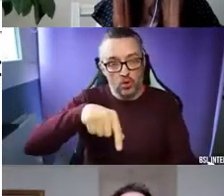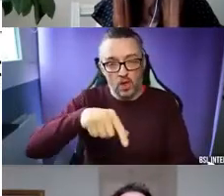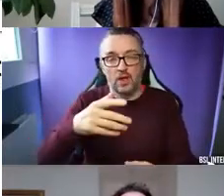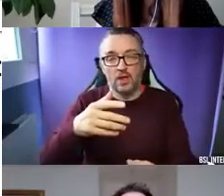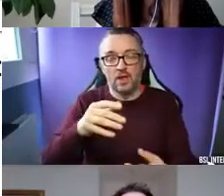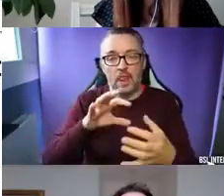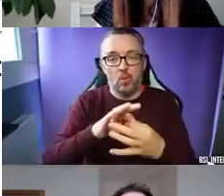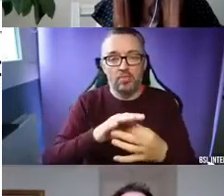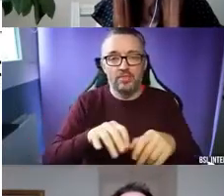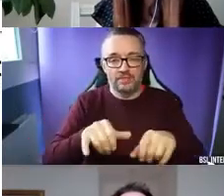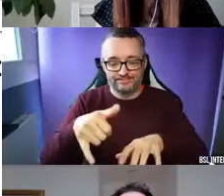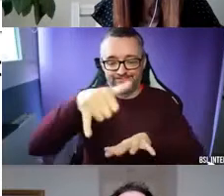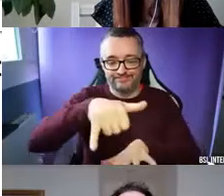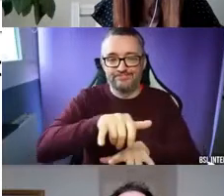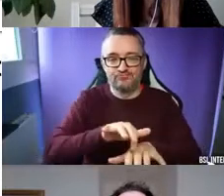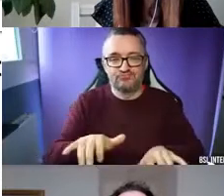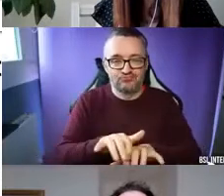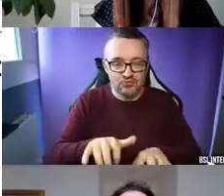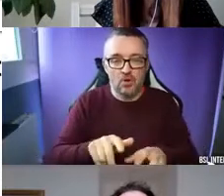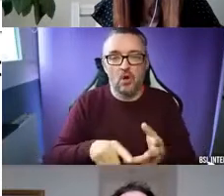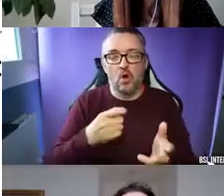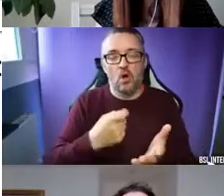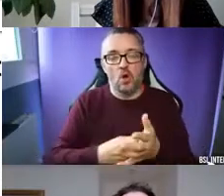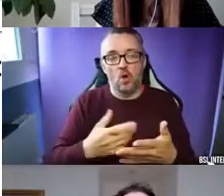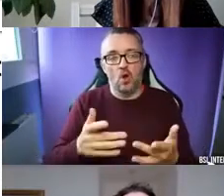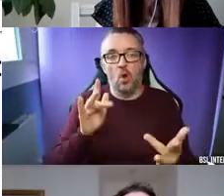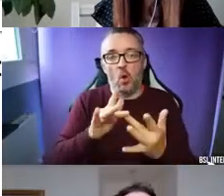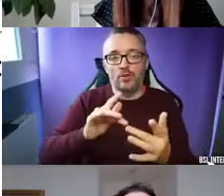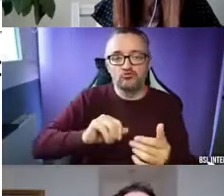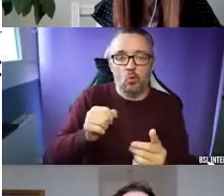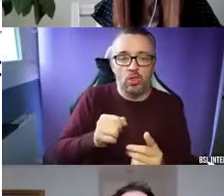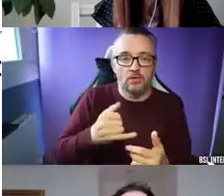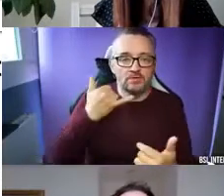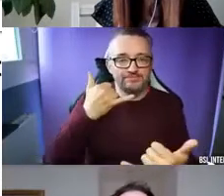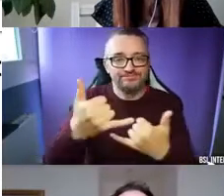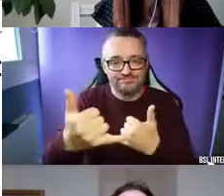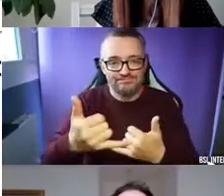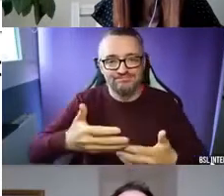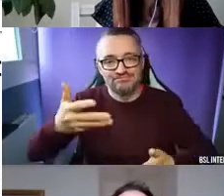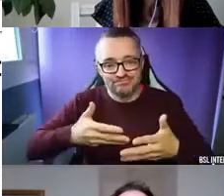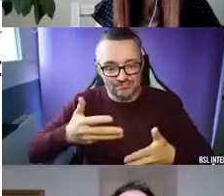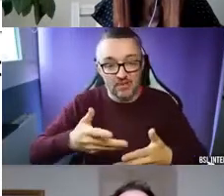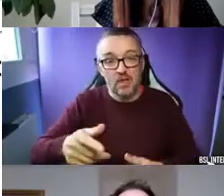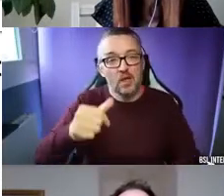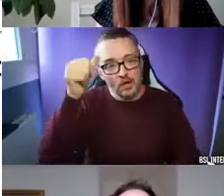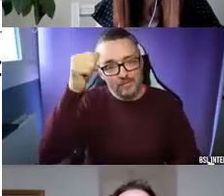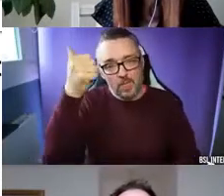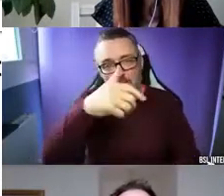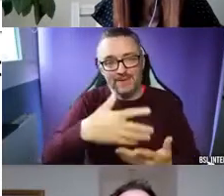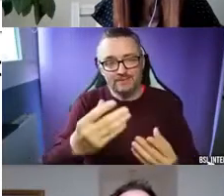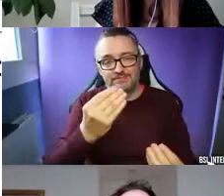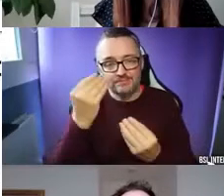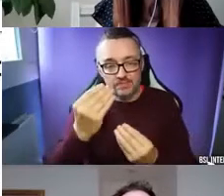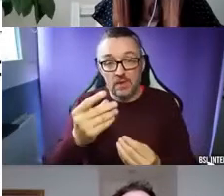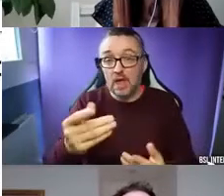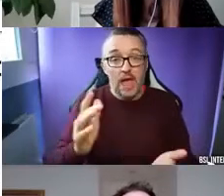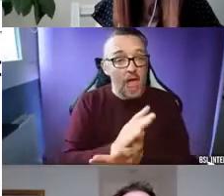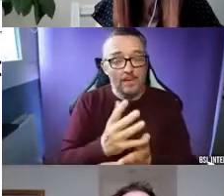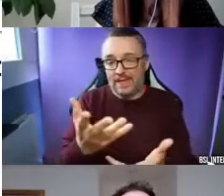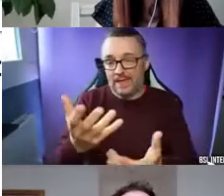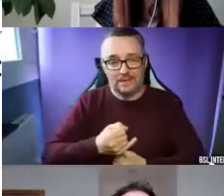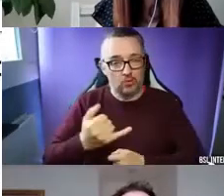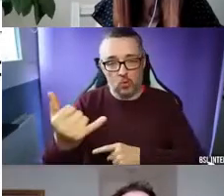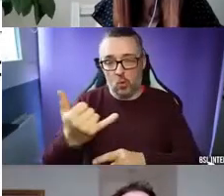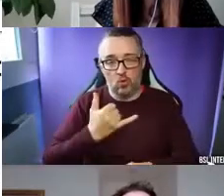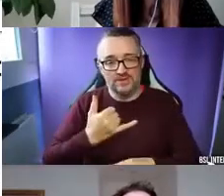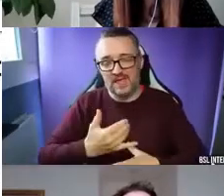Scotland DSL services and are fully familiar and willing to accept those calls at any